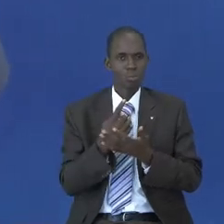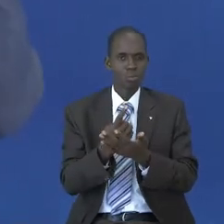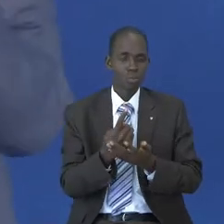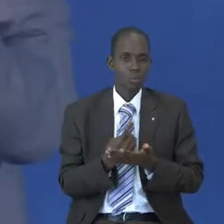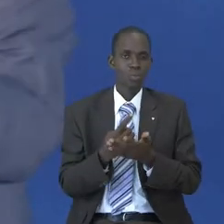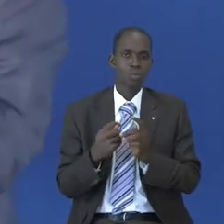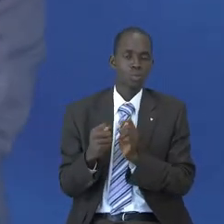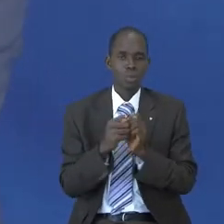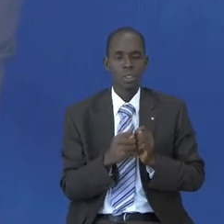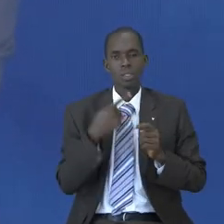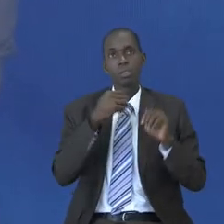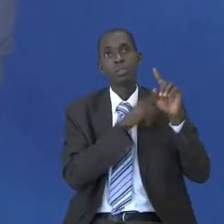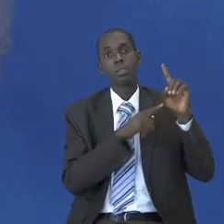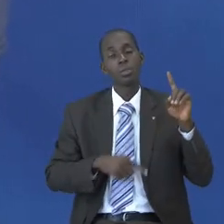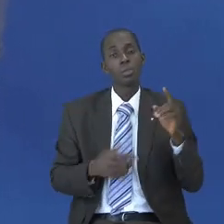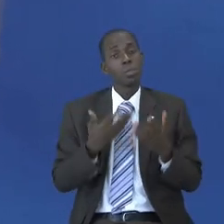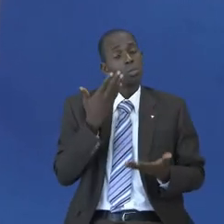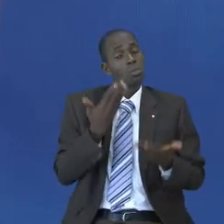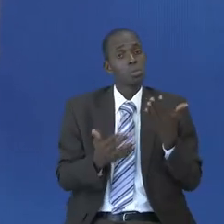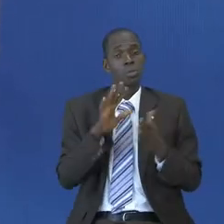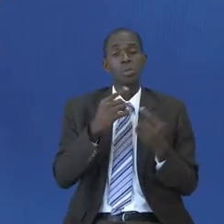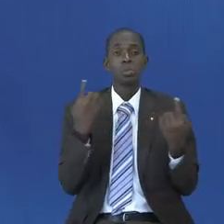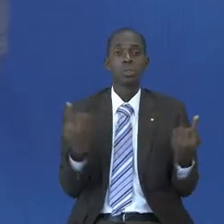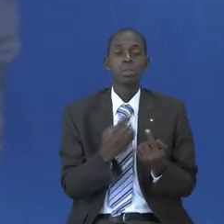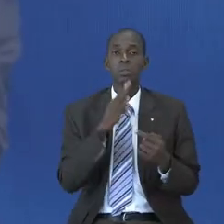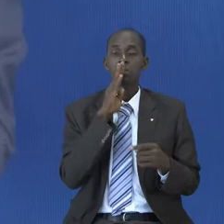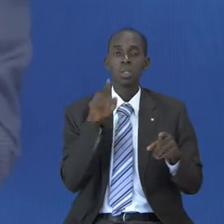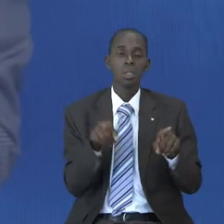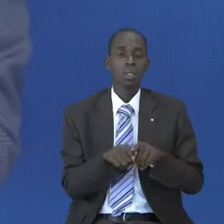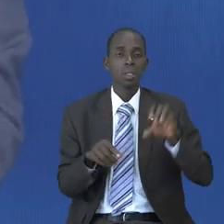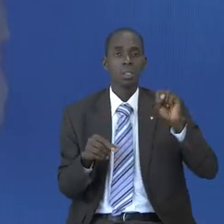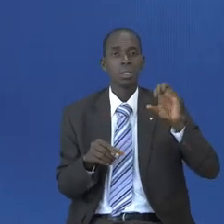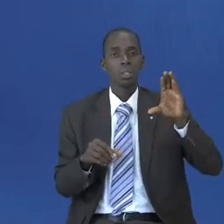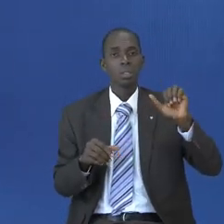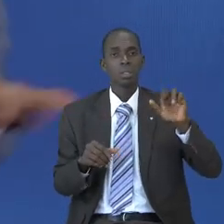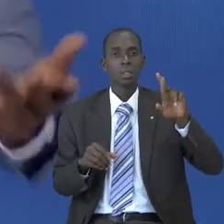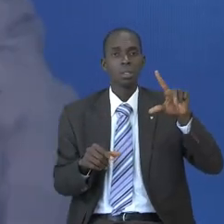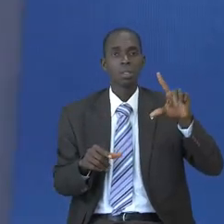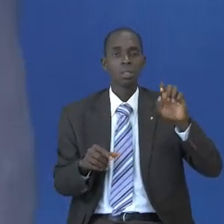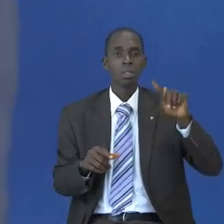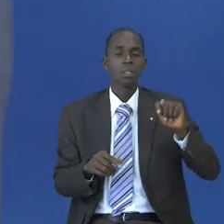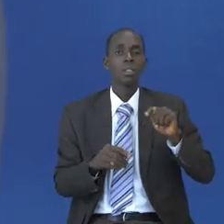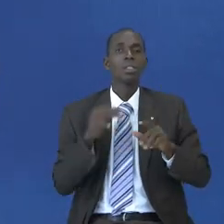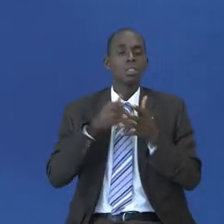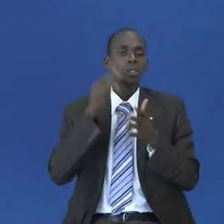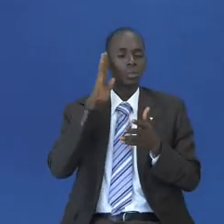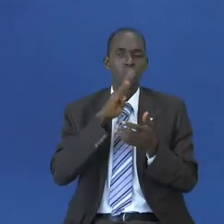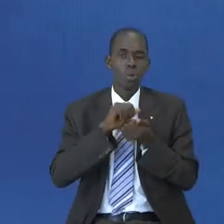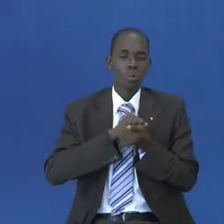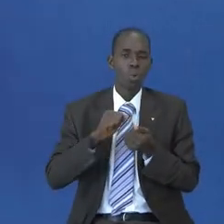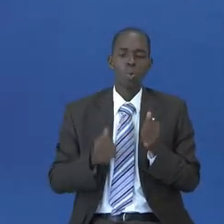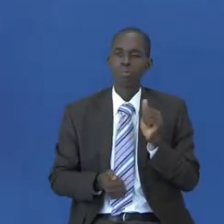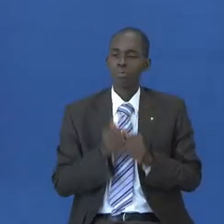It says, though your sins be as scarlet, they'll be washed whiter than snow. If ye